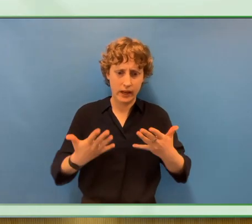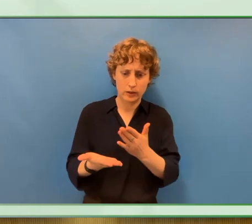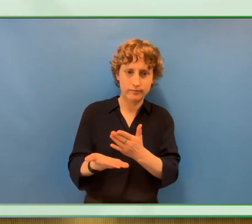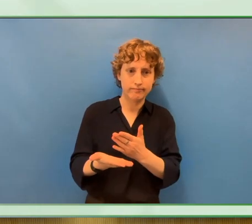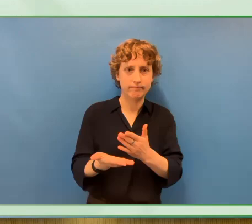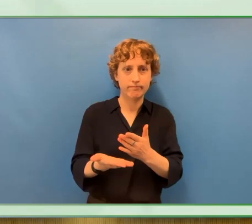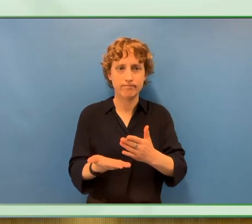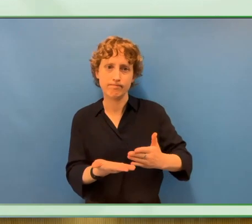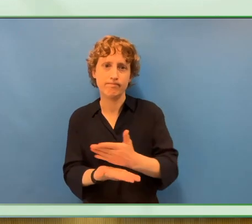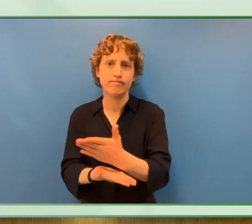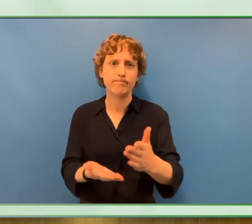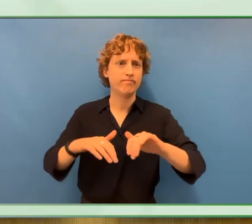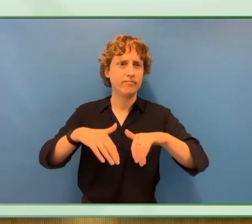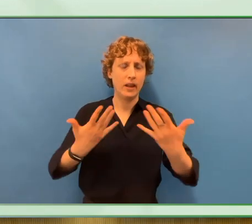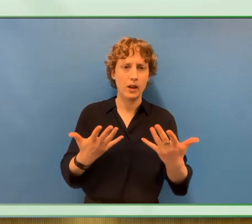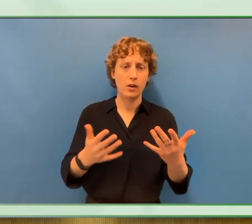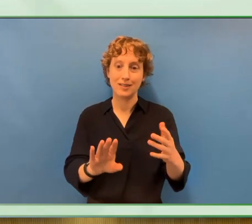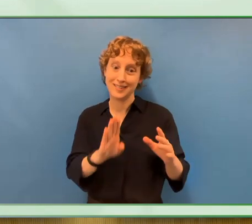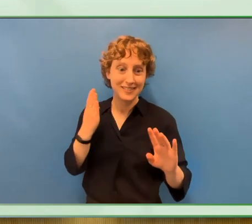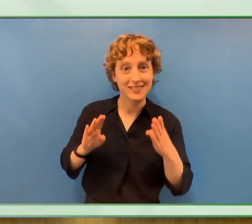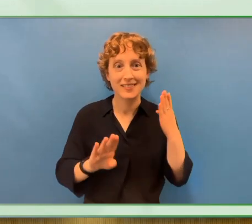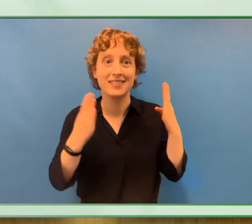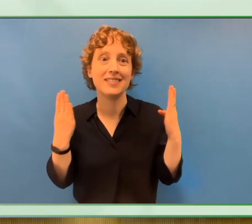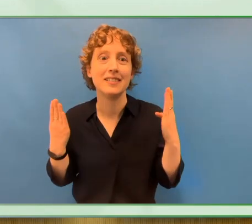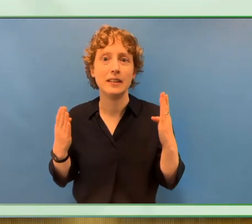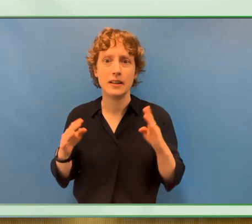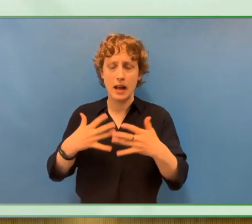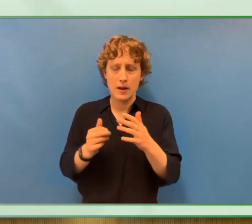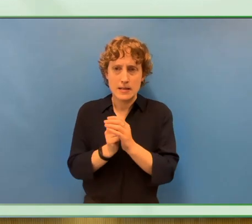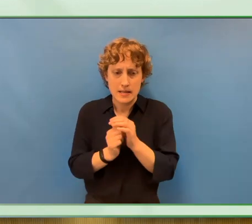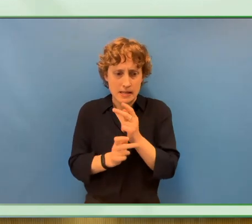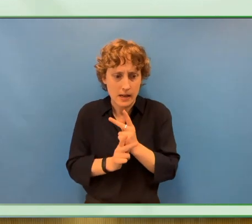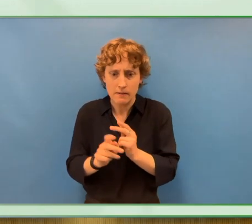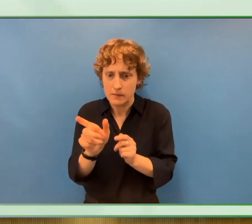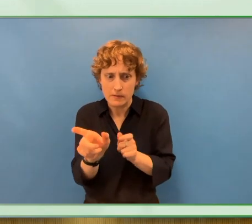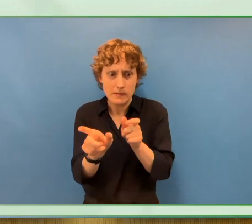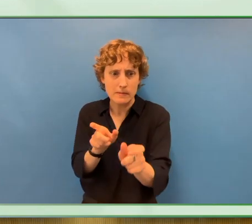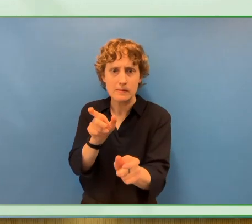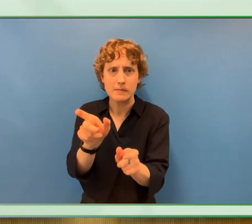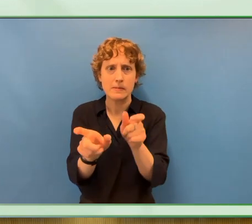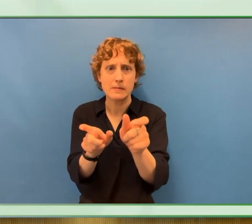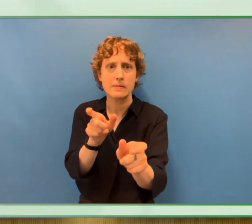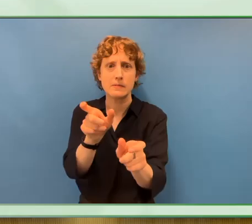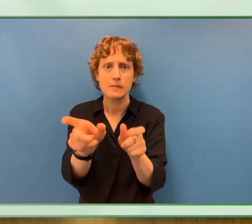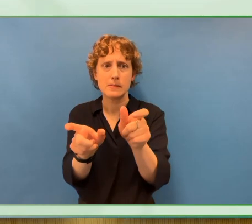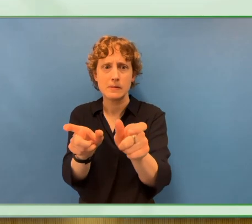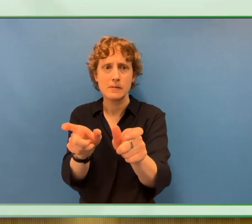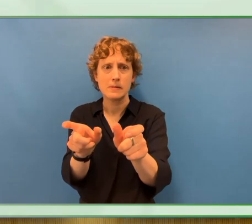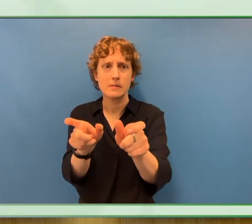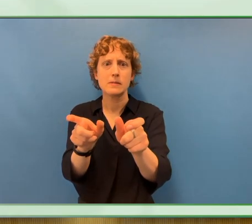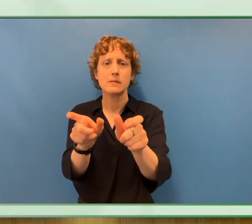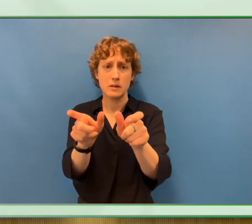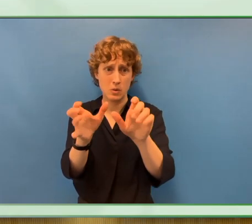not to, say the wrong word and lose a potential ally within business. And